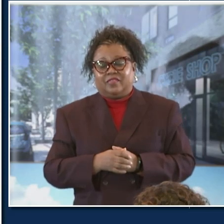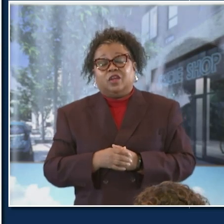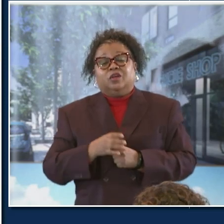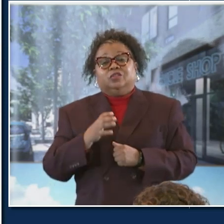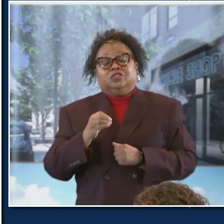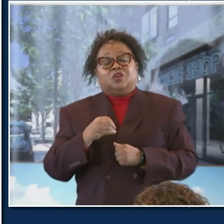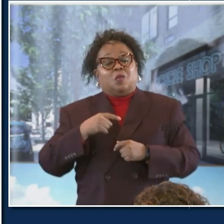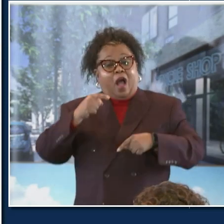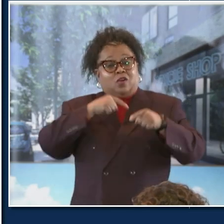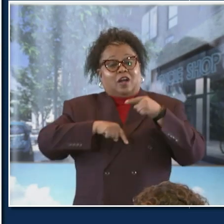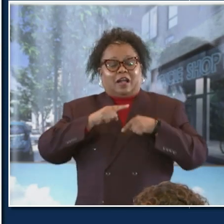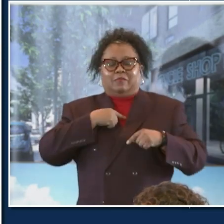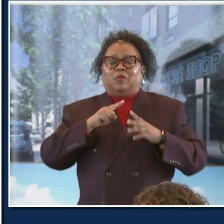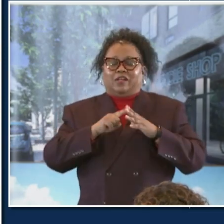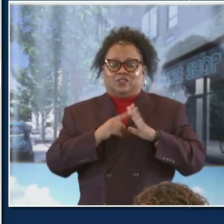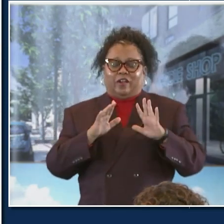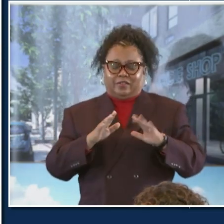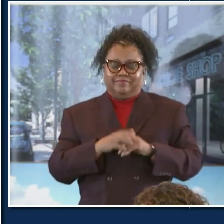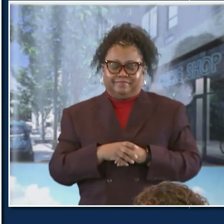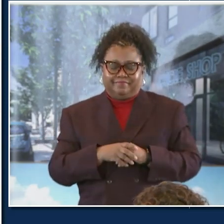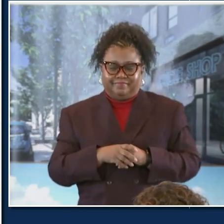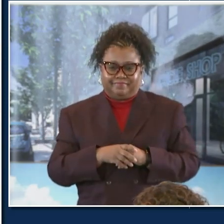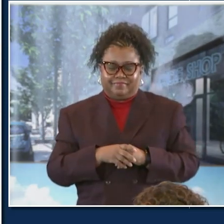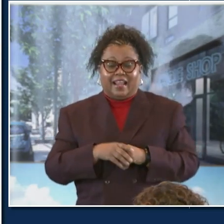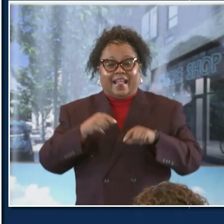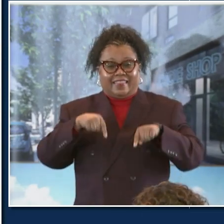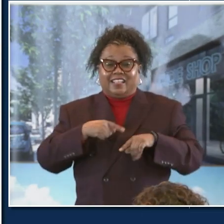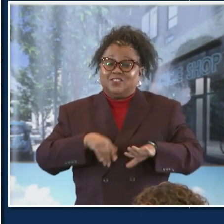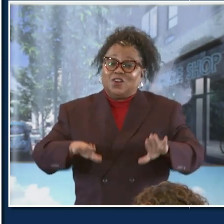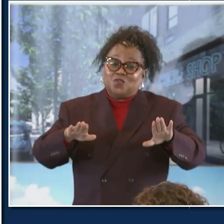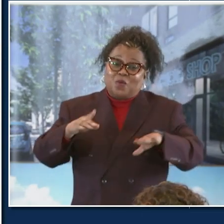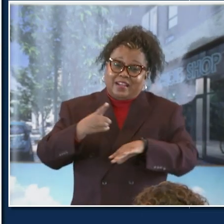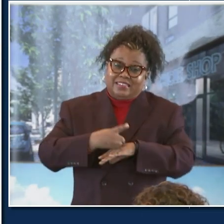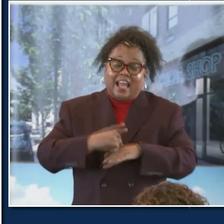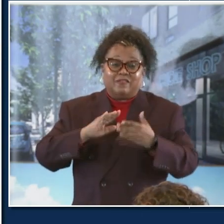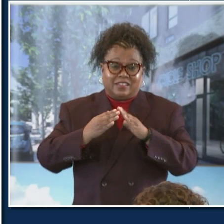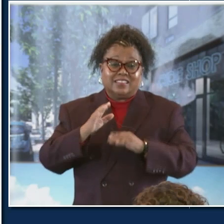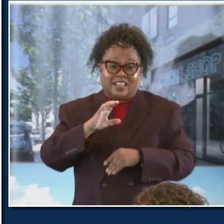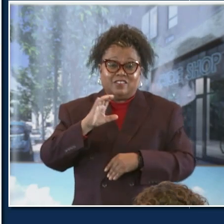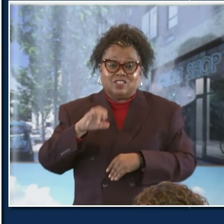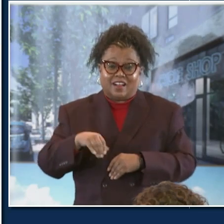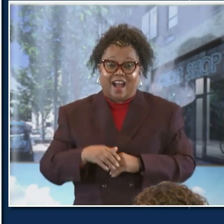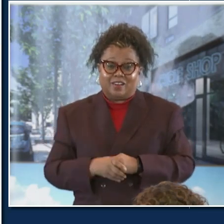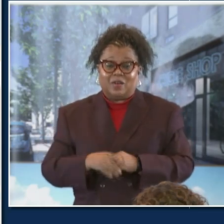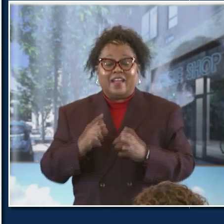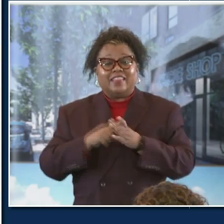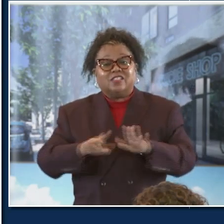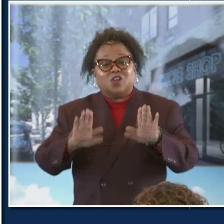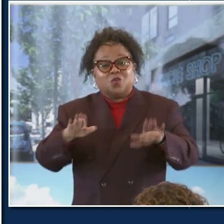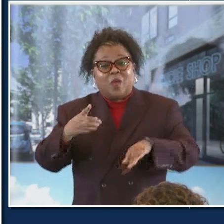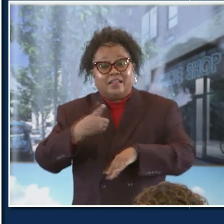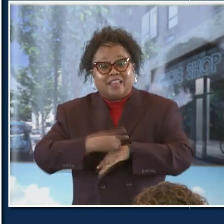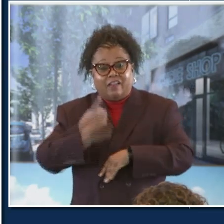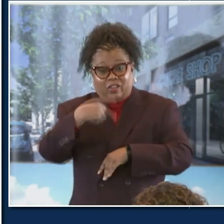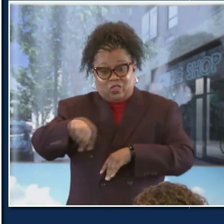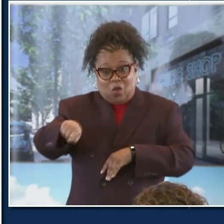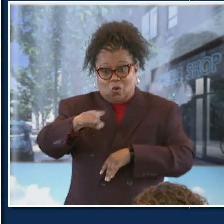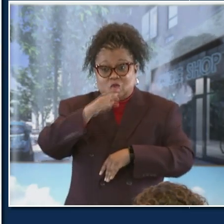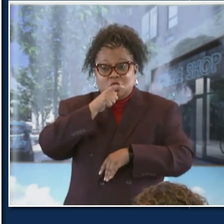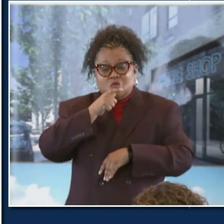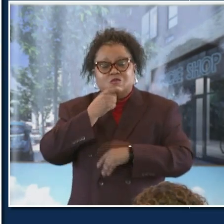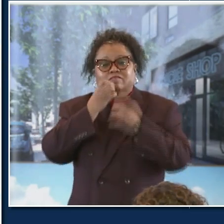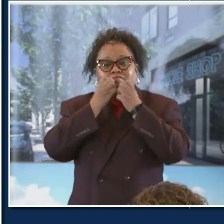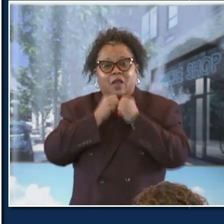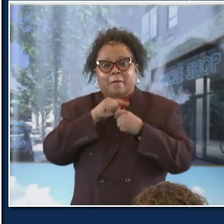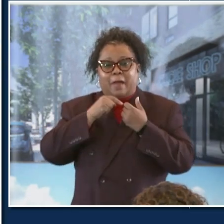So I'll go back to where I started. This is a great day for the city of Chicago. This is a great day for those of us who